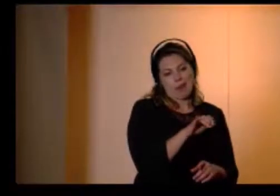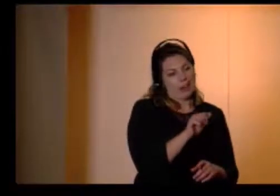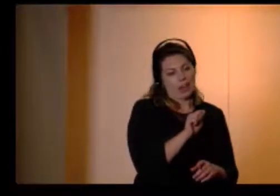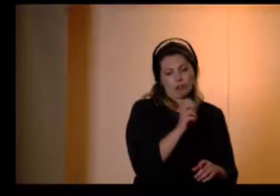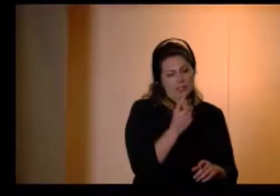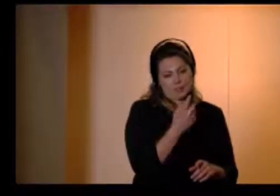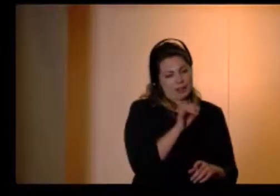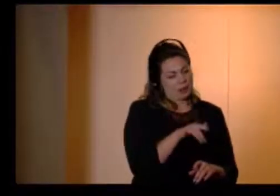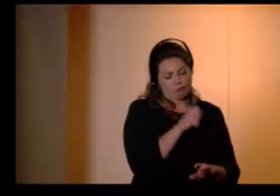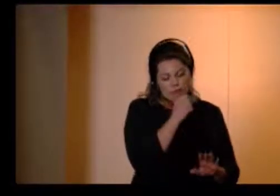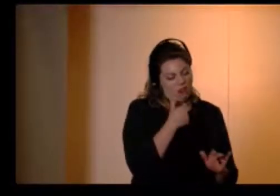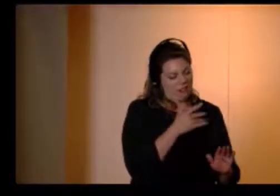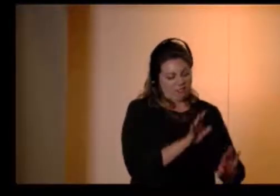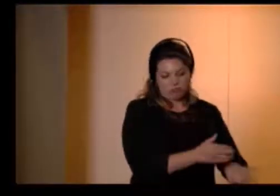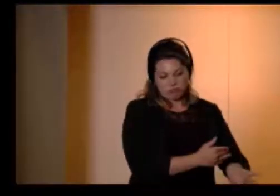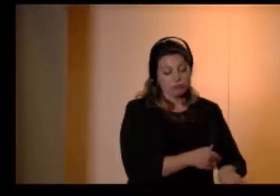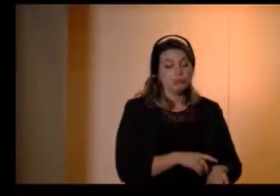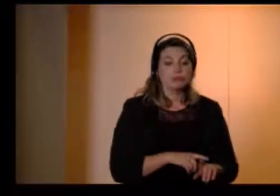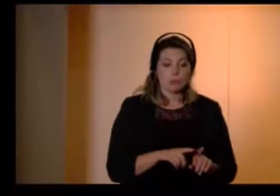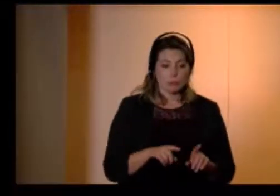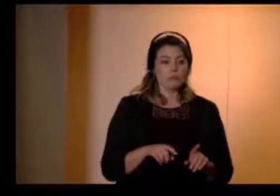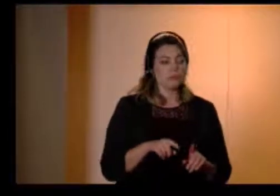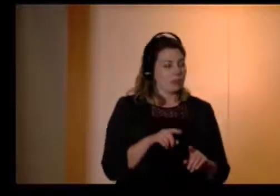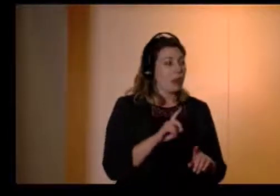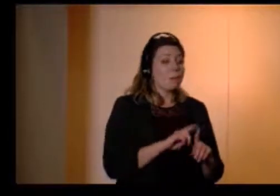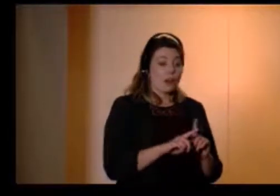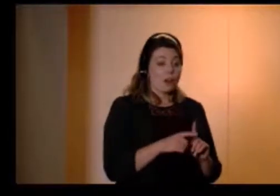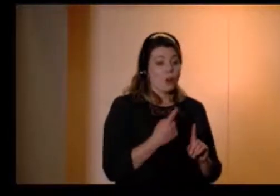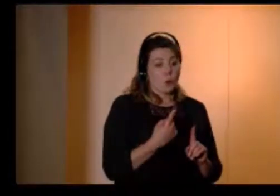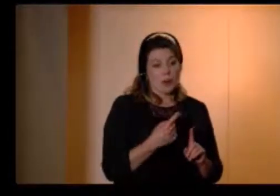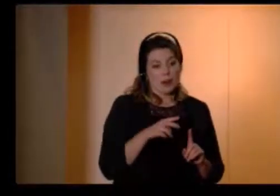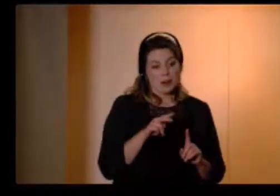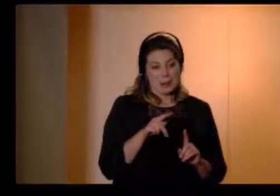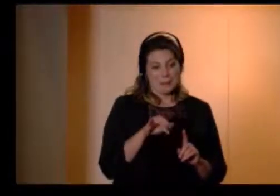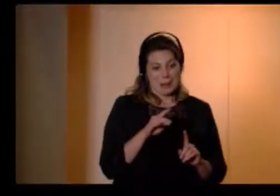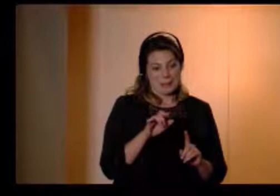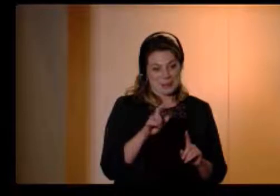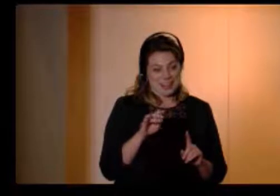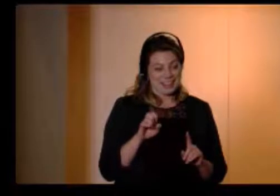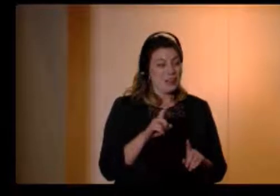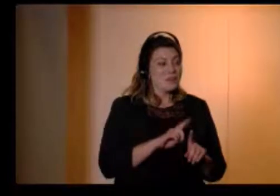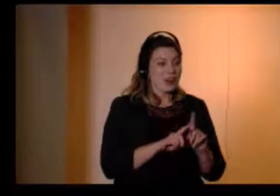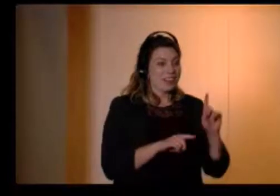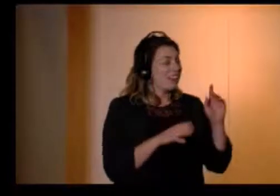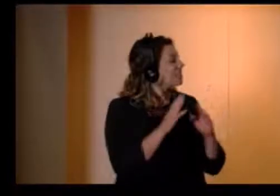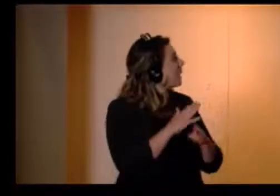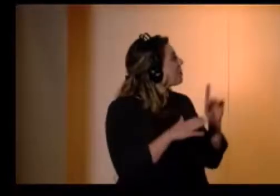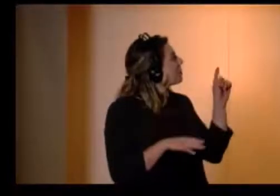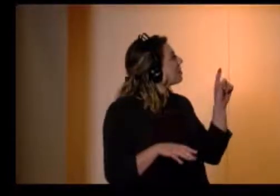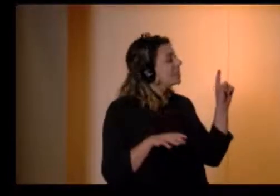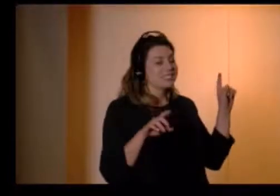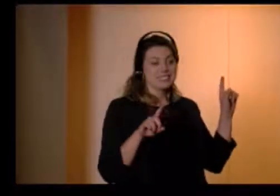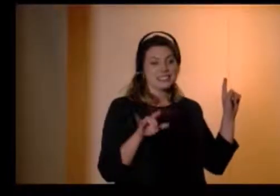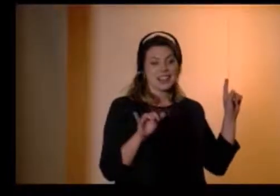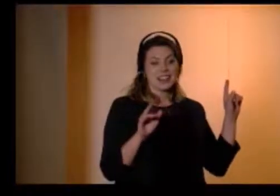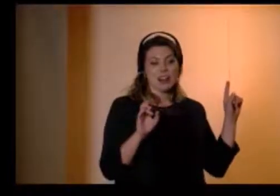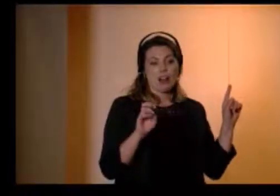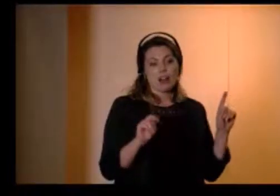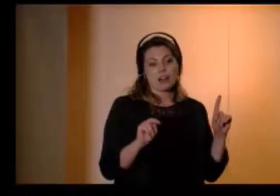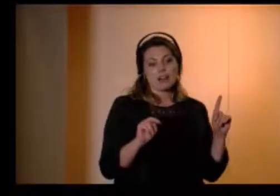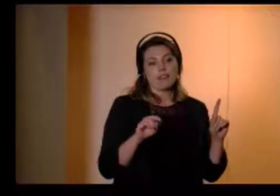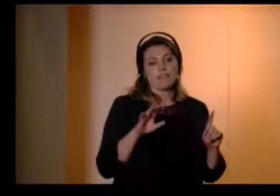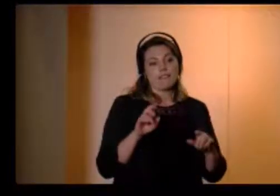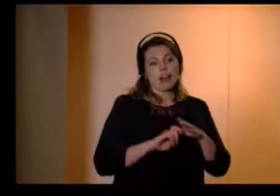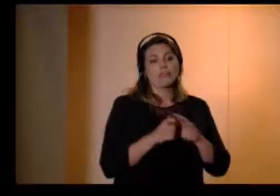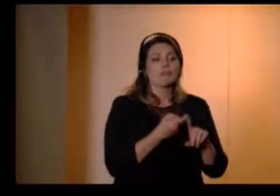example of one of these pipelines, or two of them actually. So at the top, that DCM is a DICOM file. That's what comes out of an MRI or a